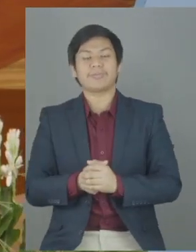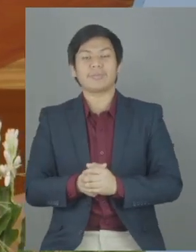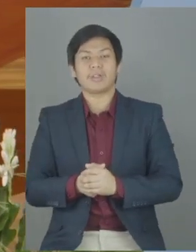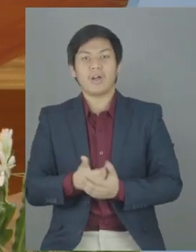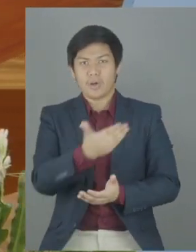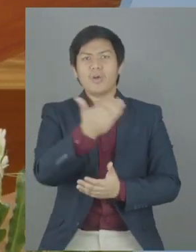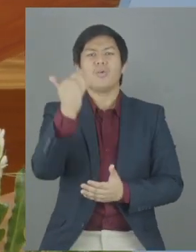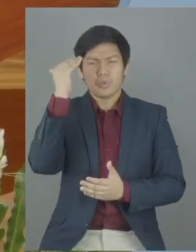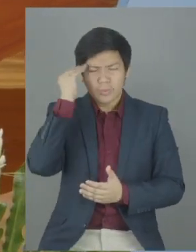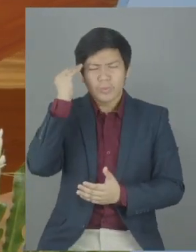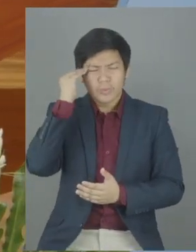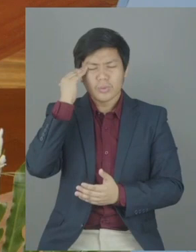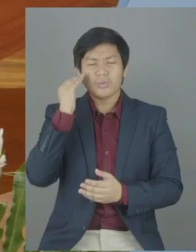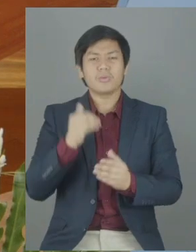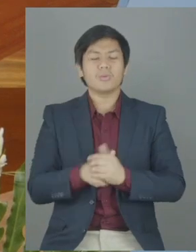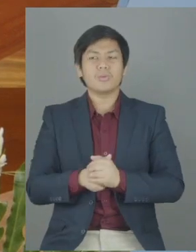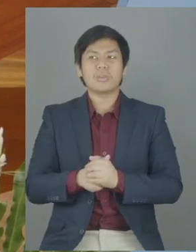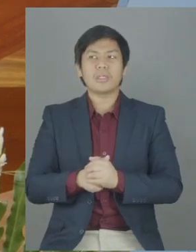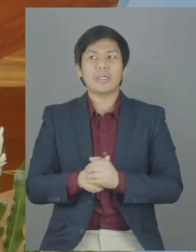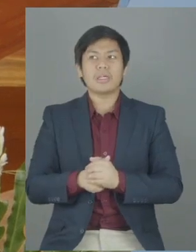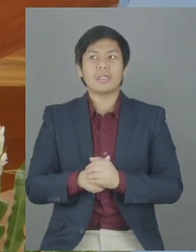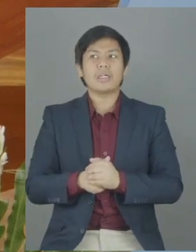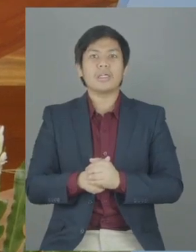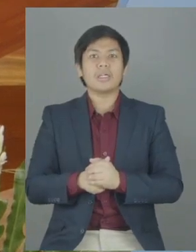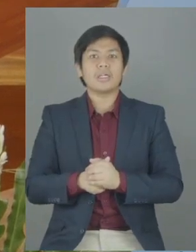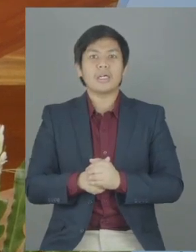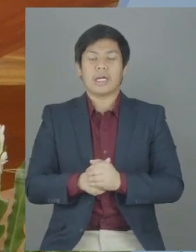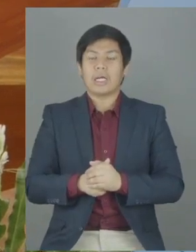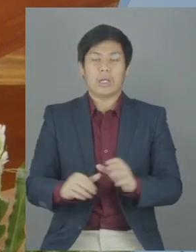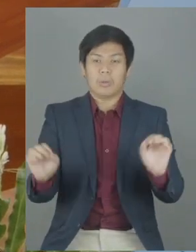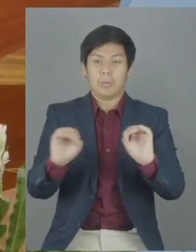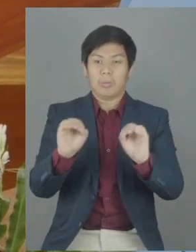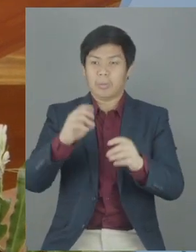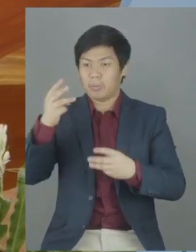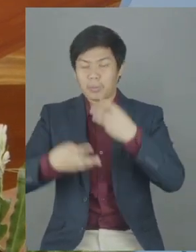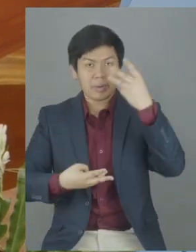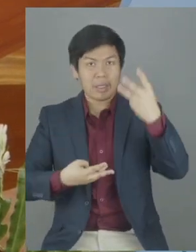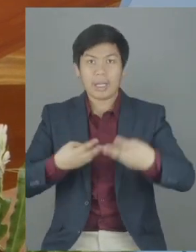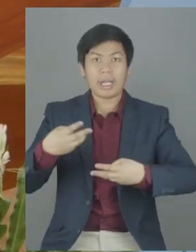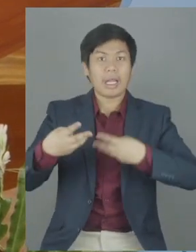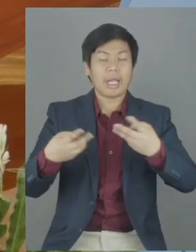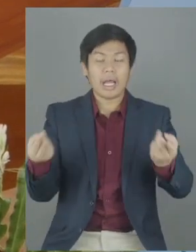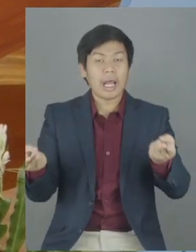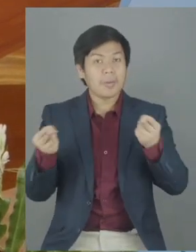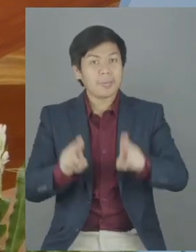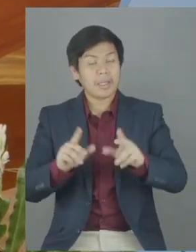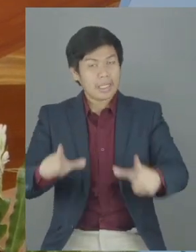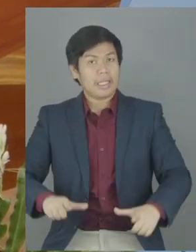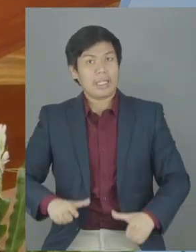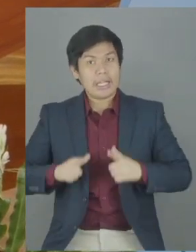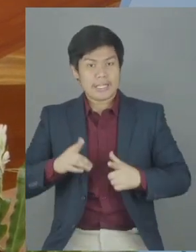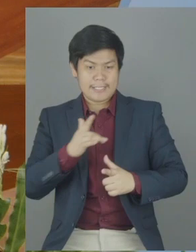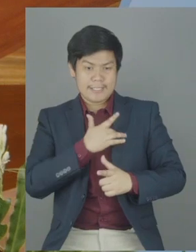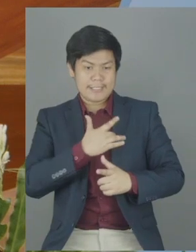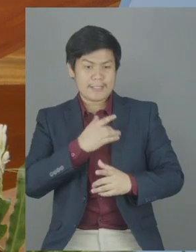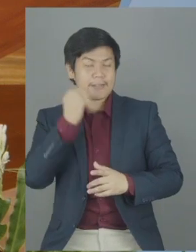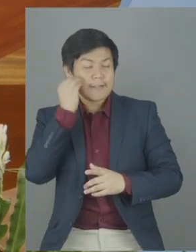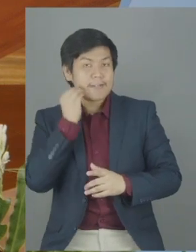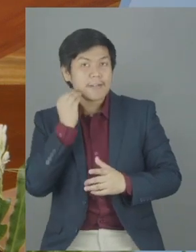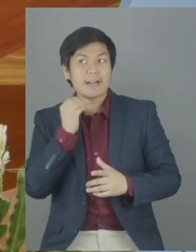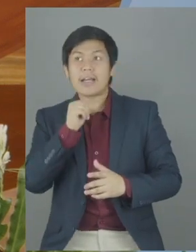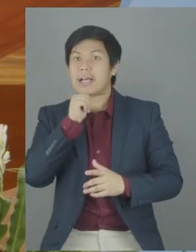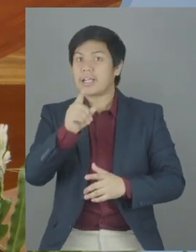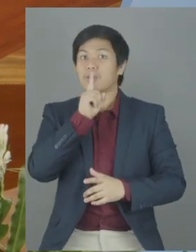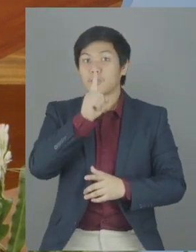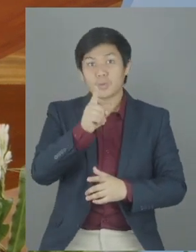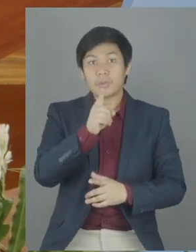you know that the unwelcoming that happened in your life, the thing that made you feel homeless, you know it's no longer